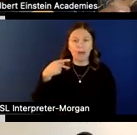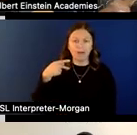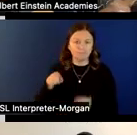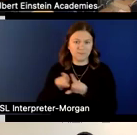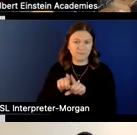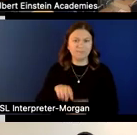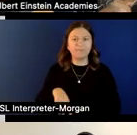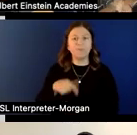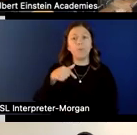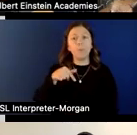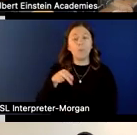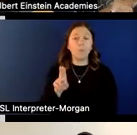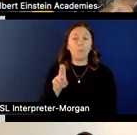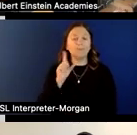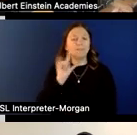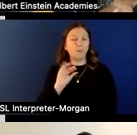U.